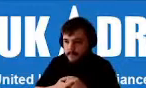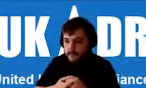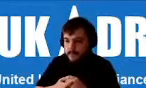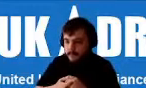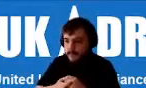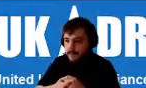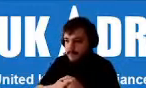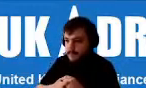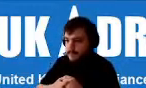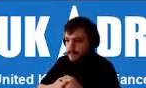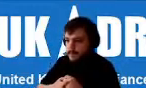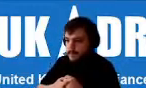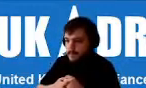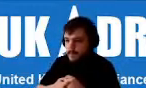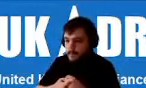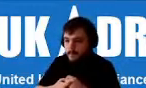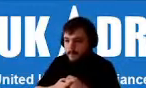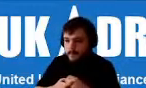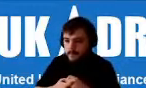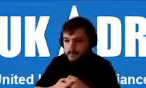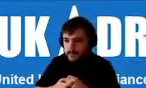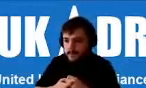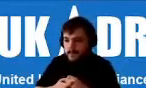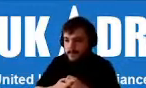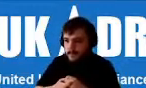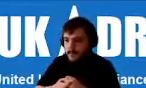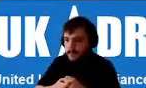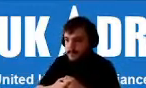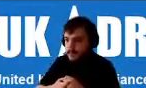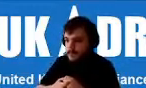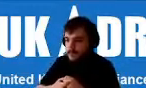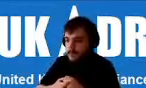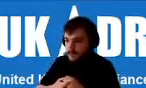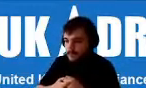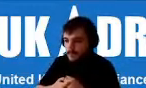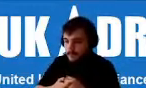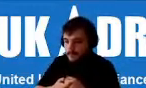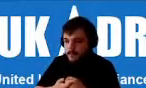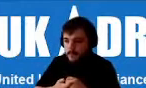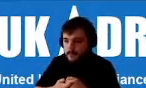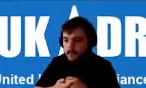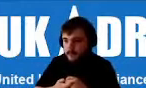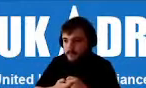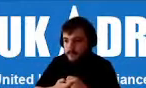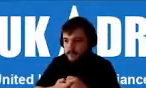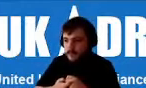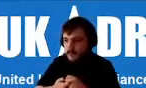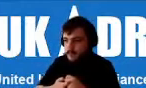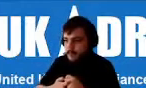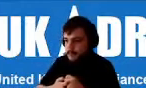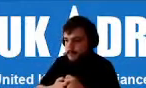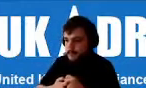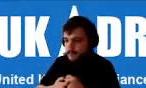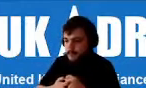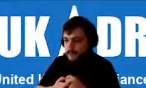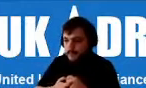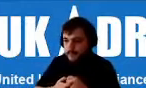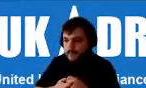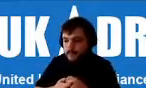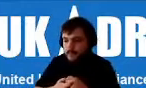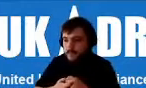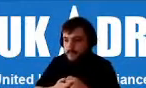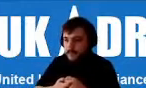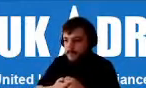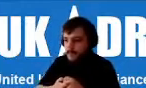existential risk. We need to try to stop what you might call runaway reactions from leading us into that sort